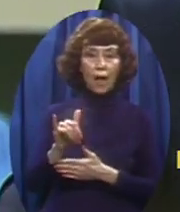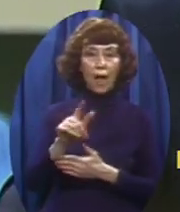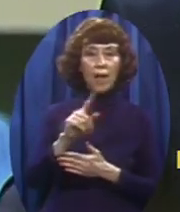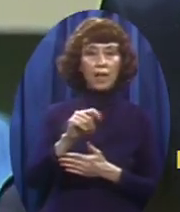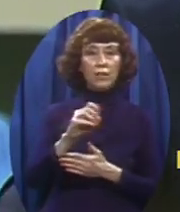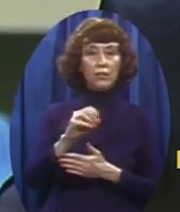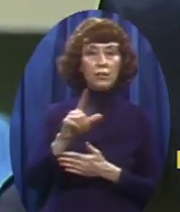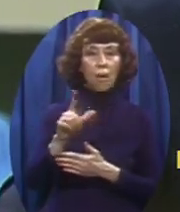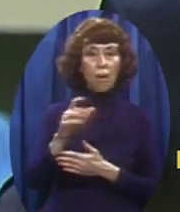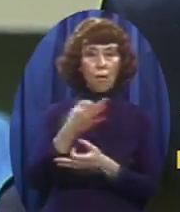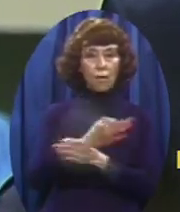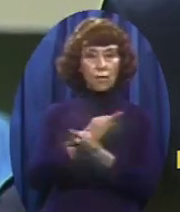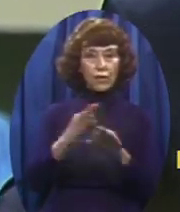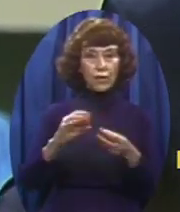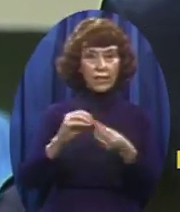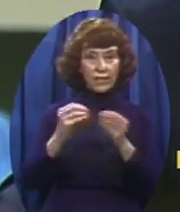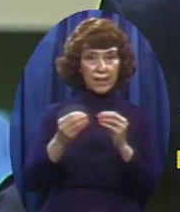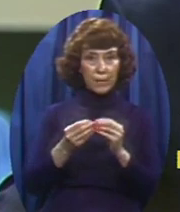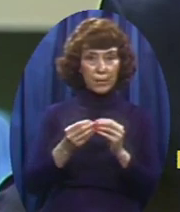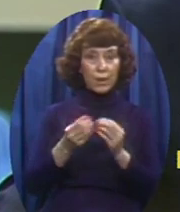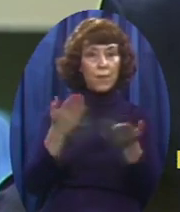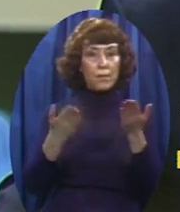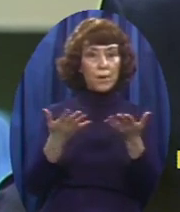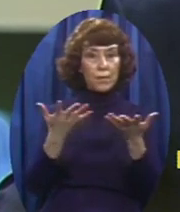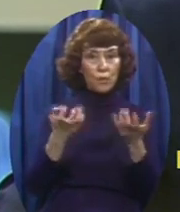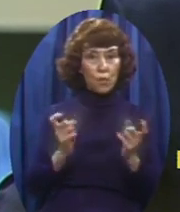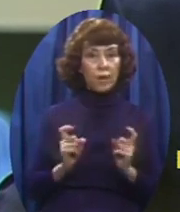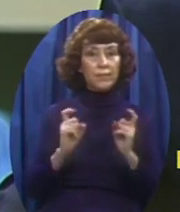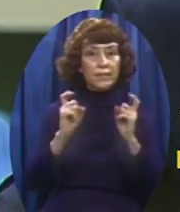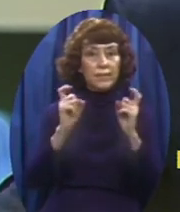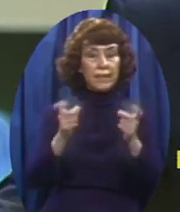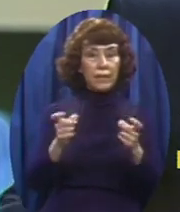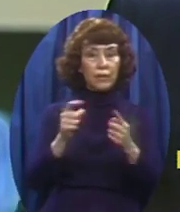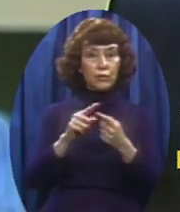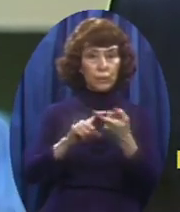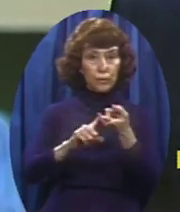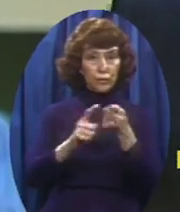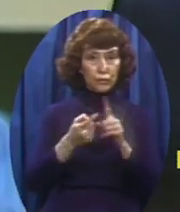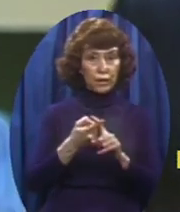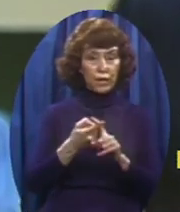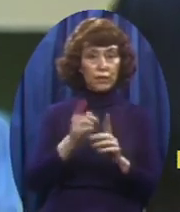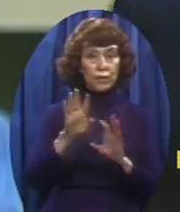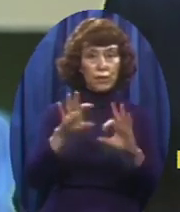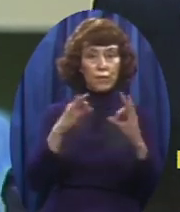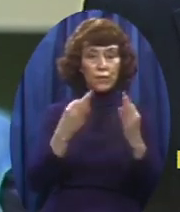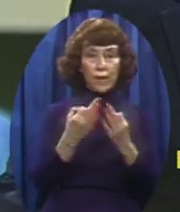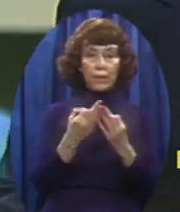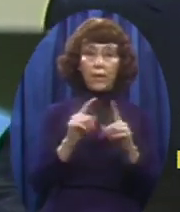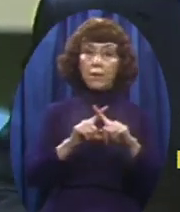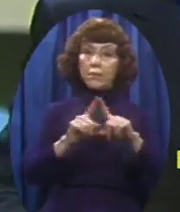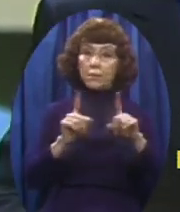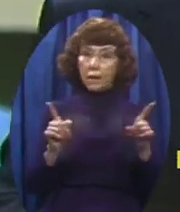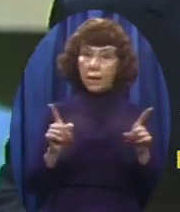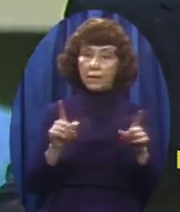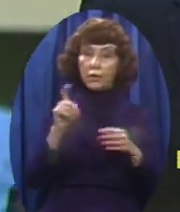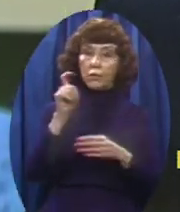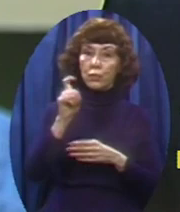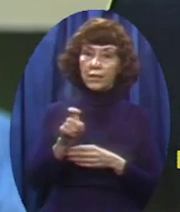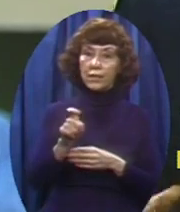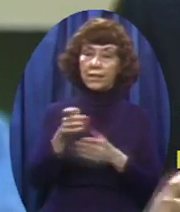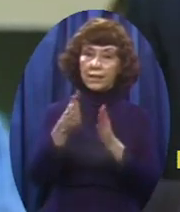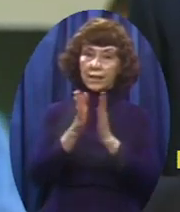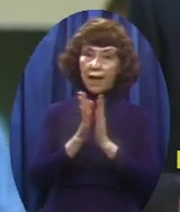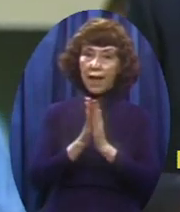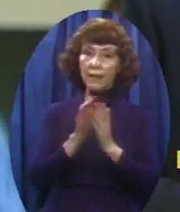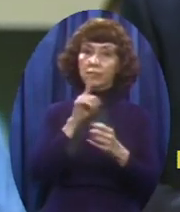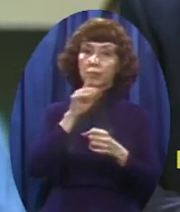for Proverbs, 1-800-446-5000. We'll ask you to pledge a gift of $50 or more to this ministry,